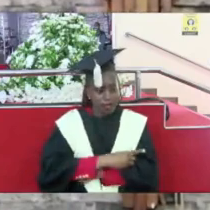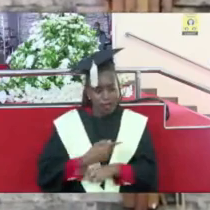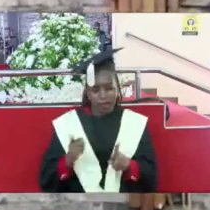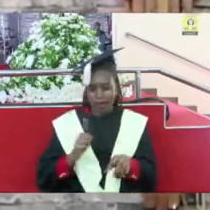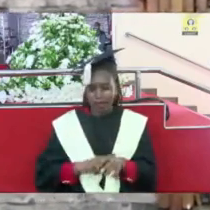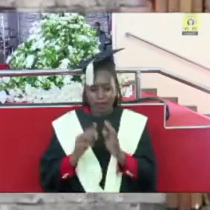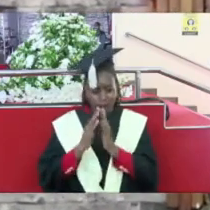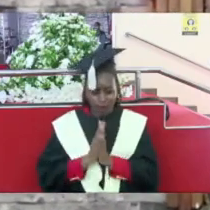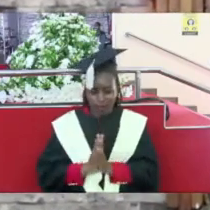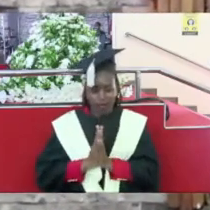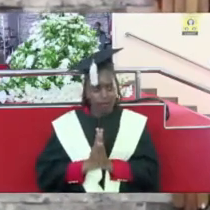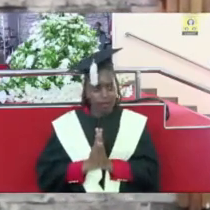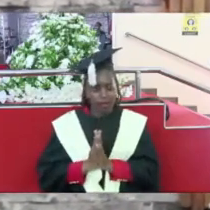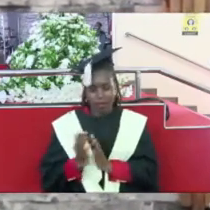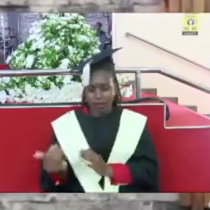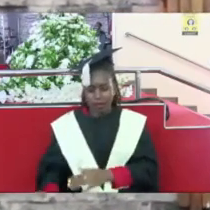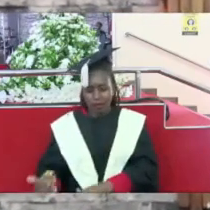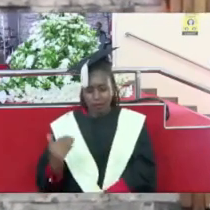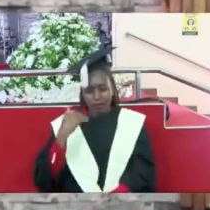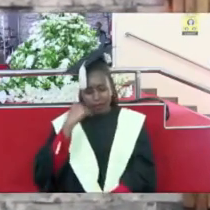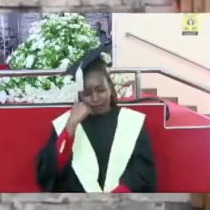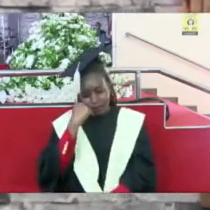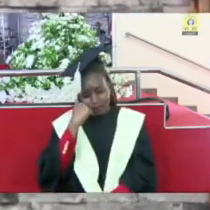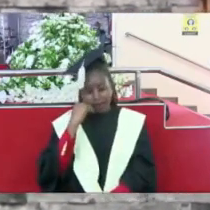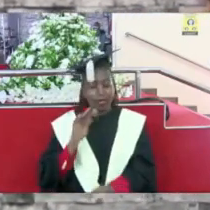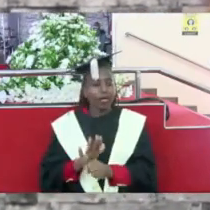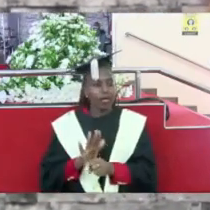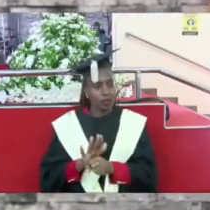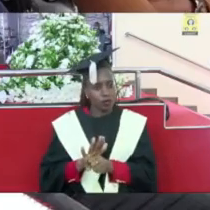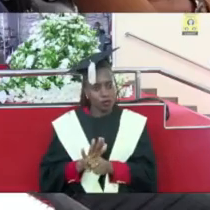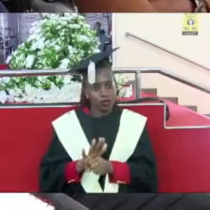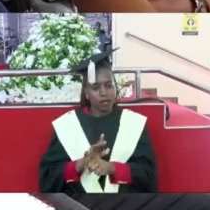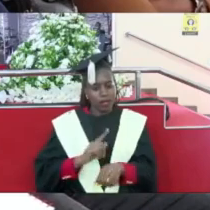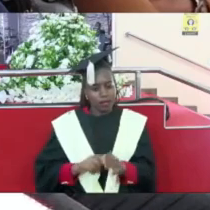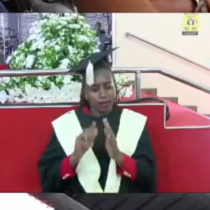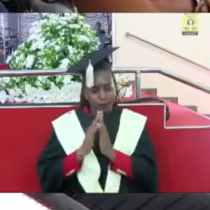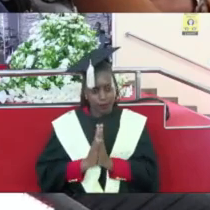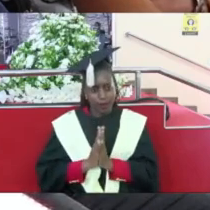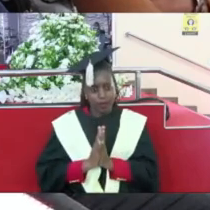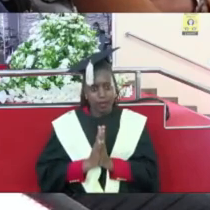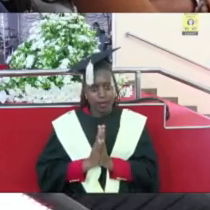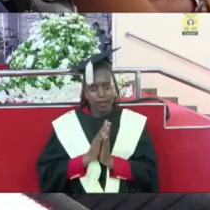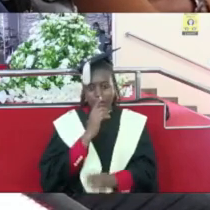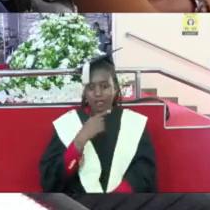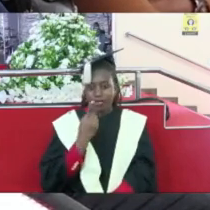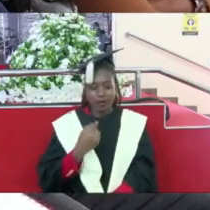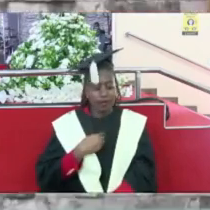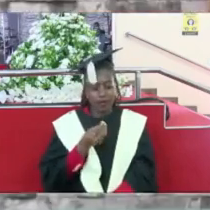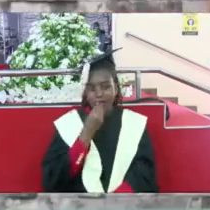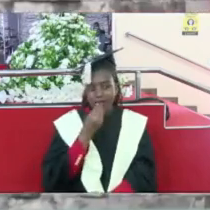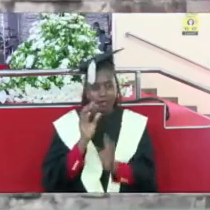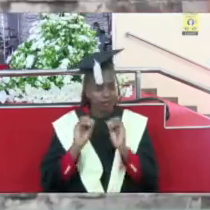when he's mtoto anagojeka zaidi. The kid is getting. Ki vile anaomba, when he's praying, akasema hakuli. He said I will not eat.